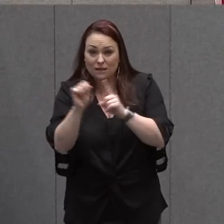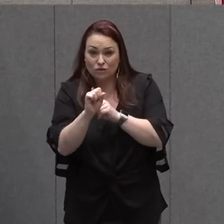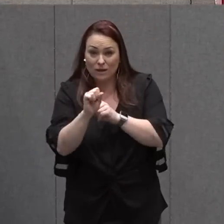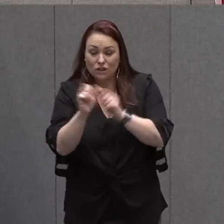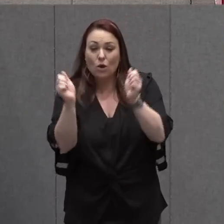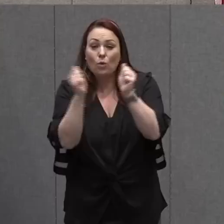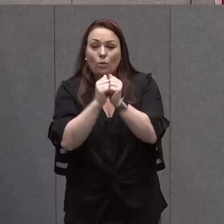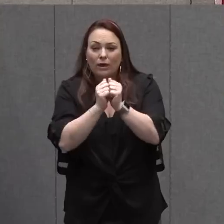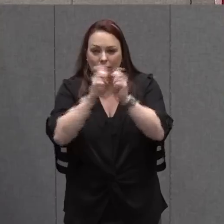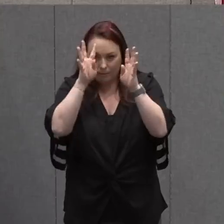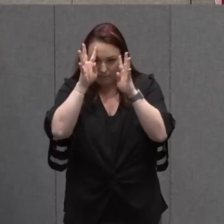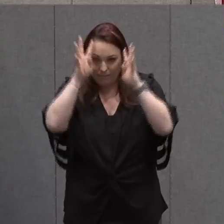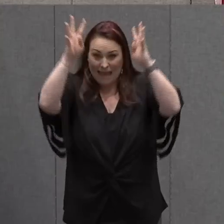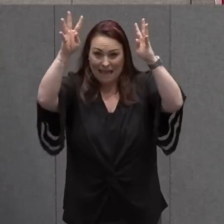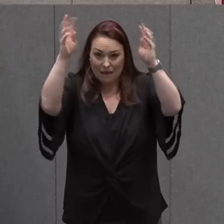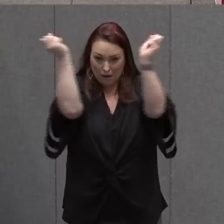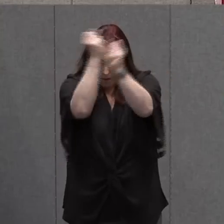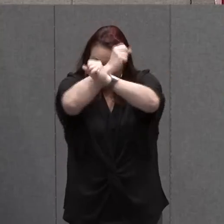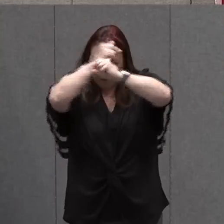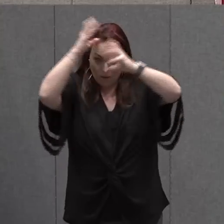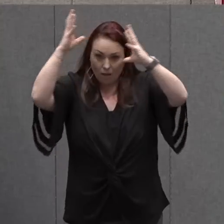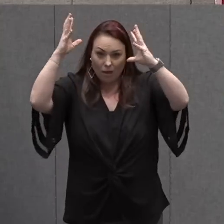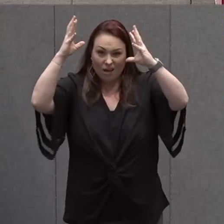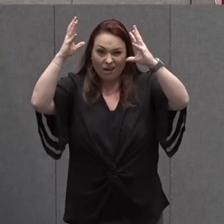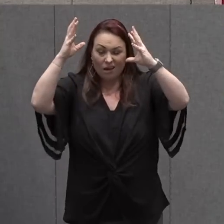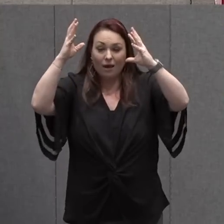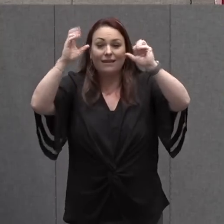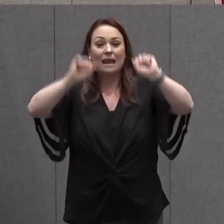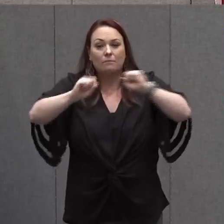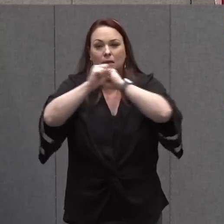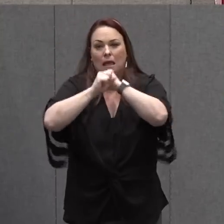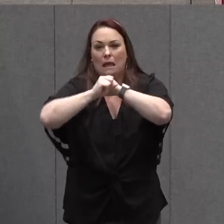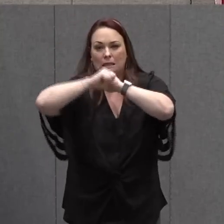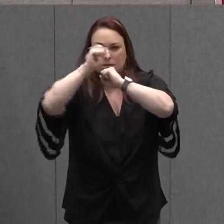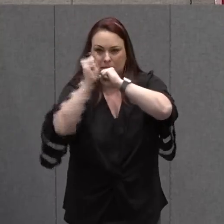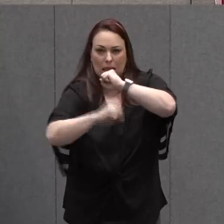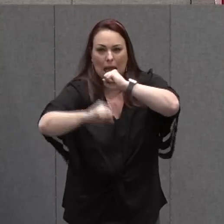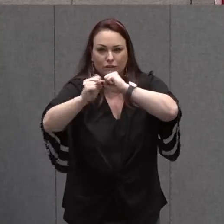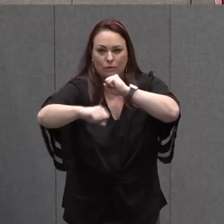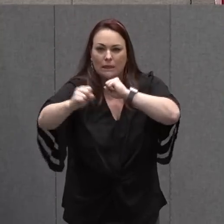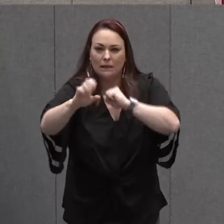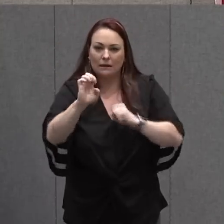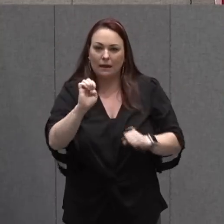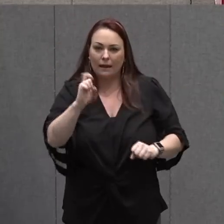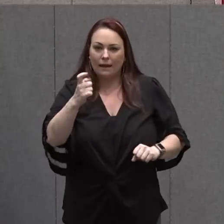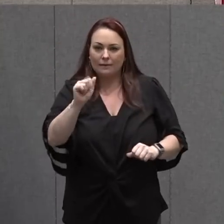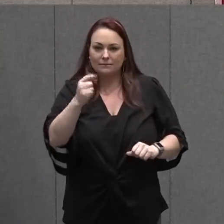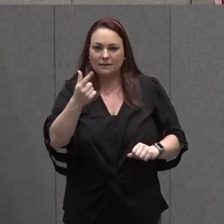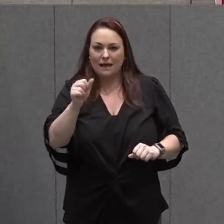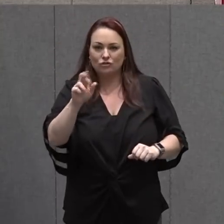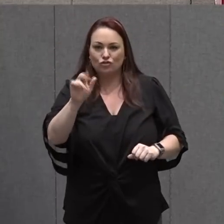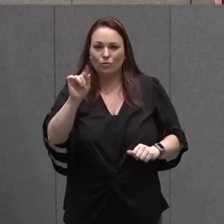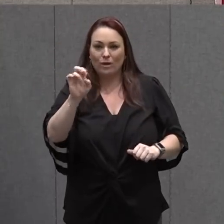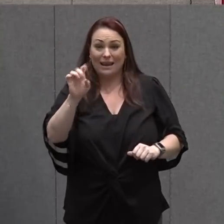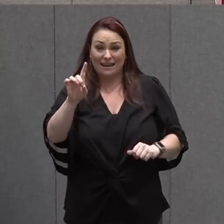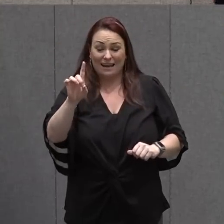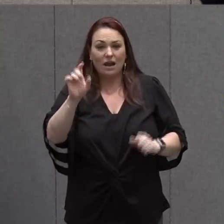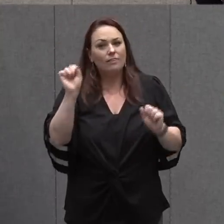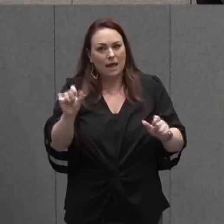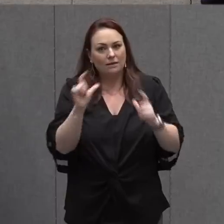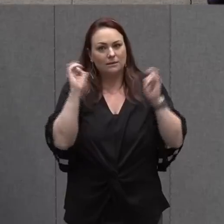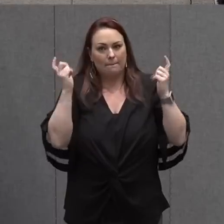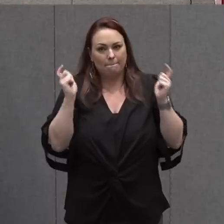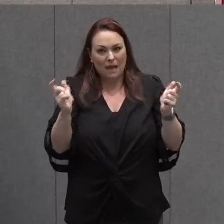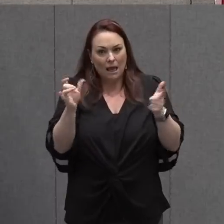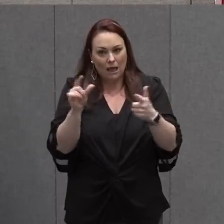made-up, usually exaggerated. Oof, even exaggerated is a big word that we need to discuss.